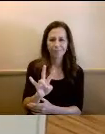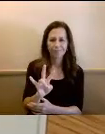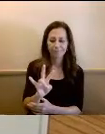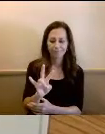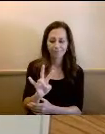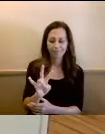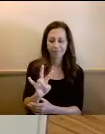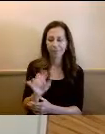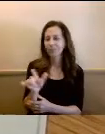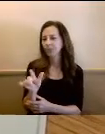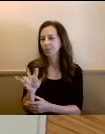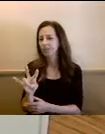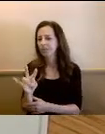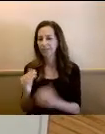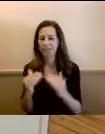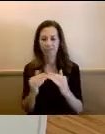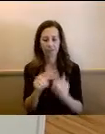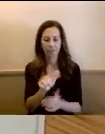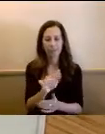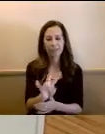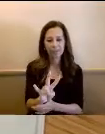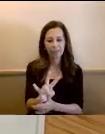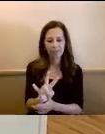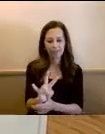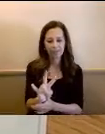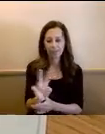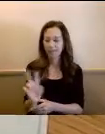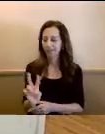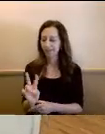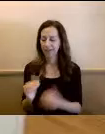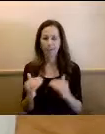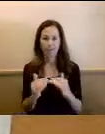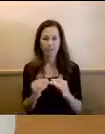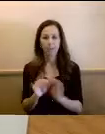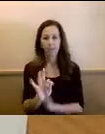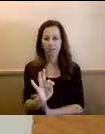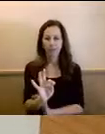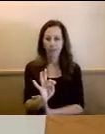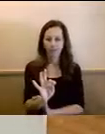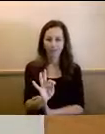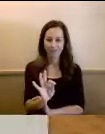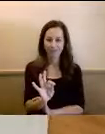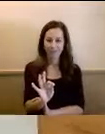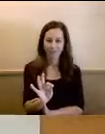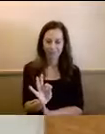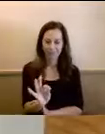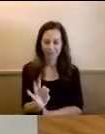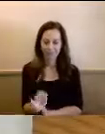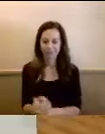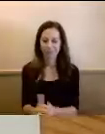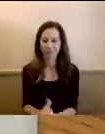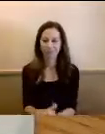So we've got 27 equals 27. So V equals 9.